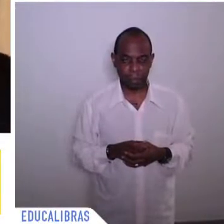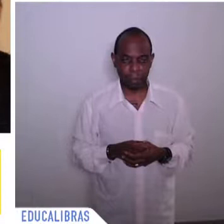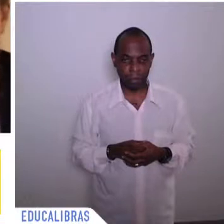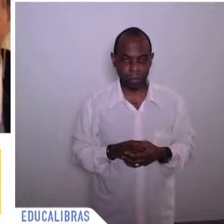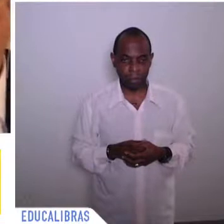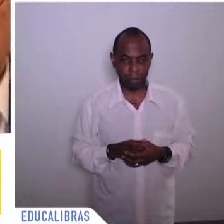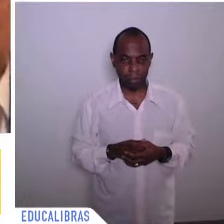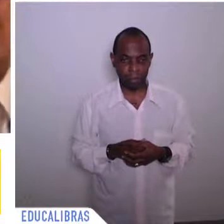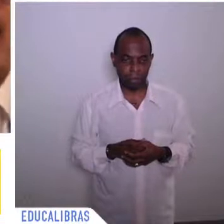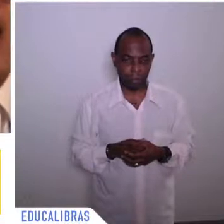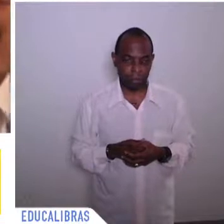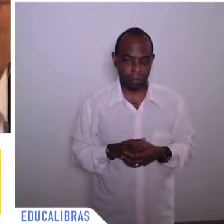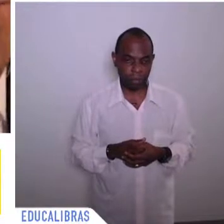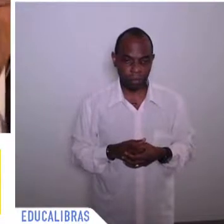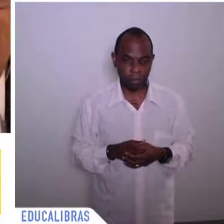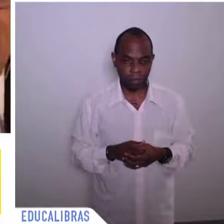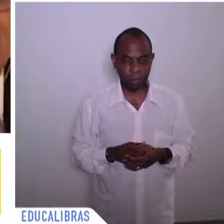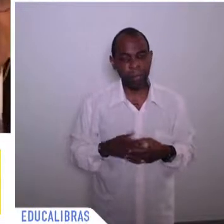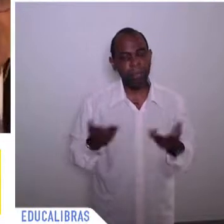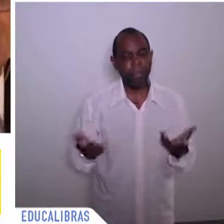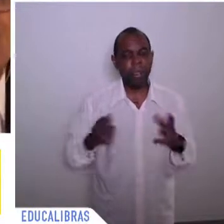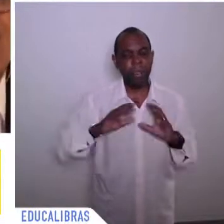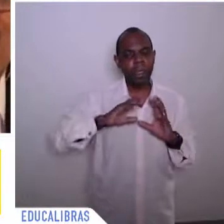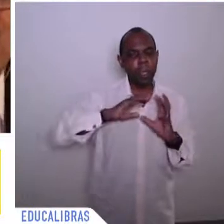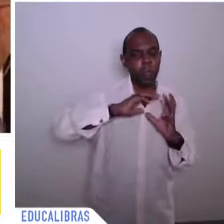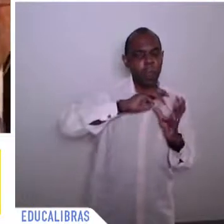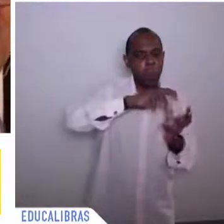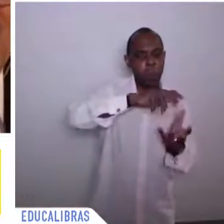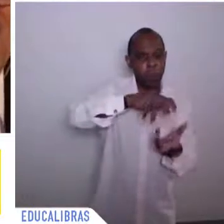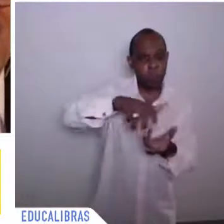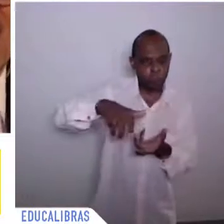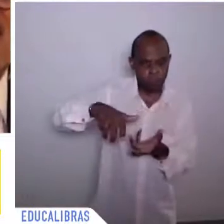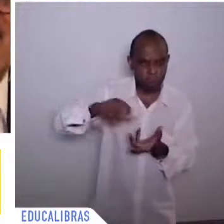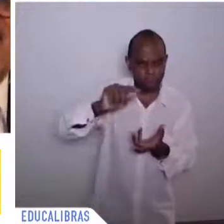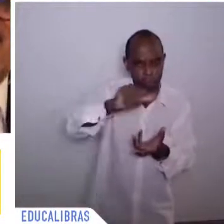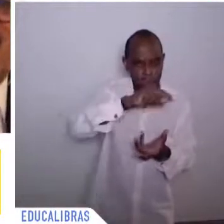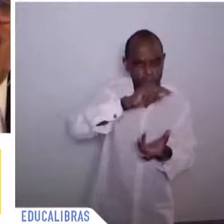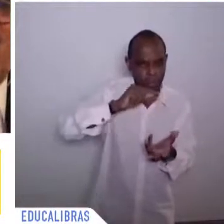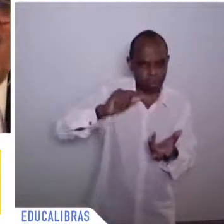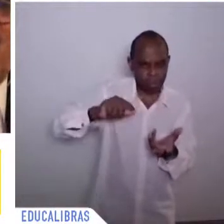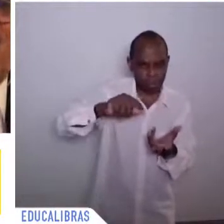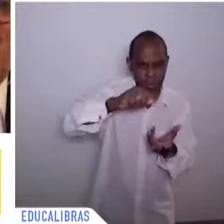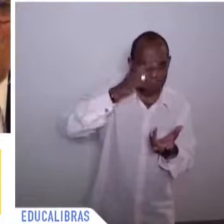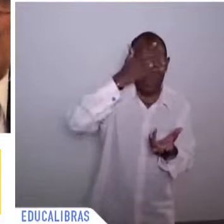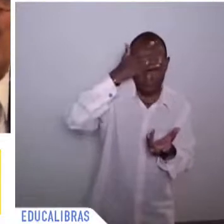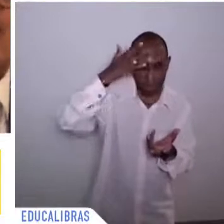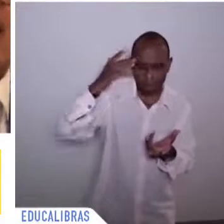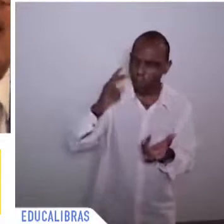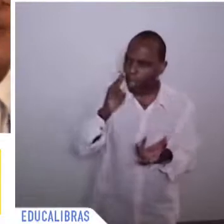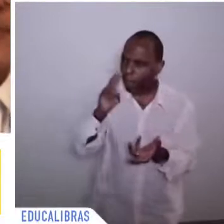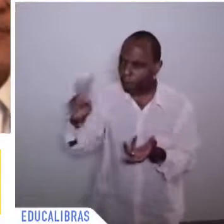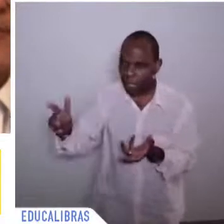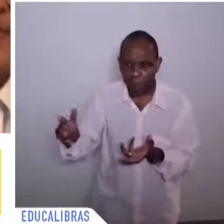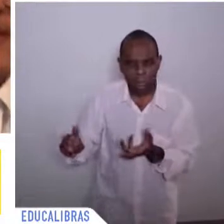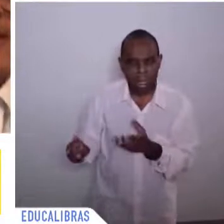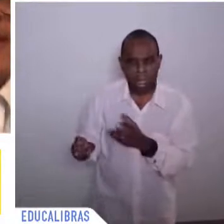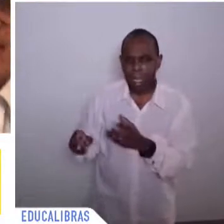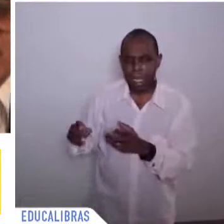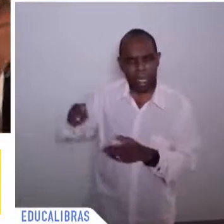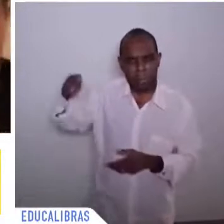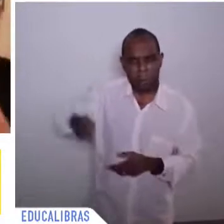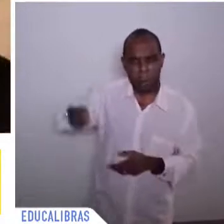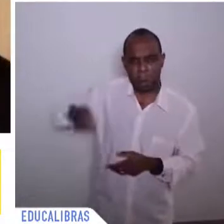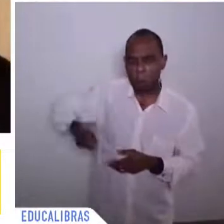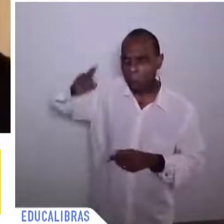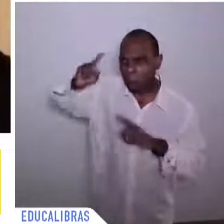idea of the common sense of people, did the world ever uh, ignored